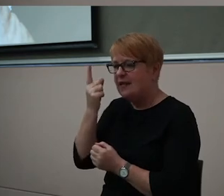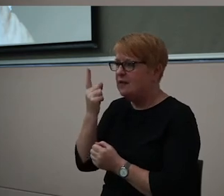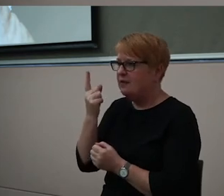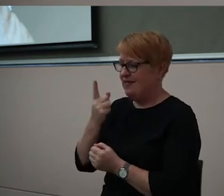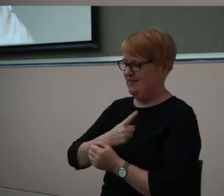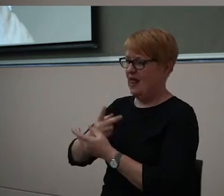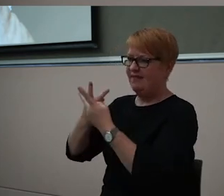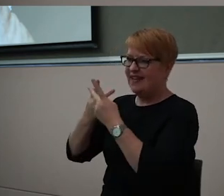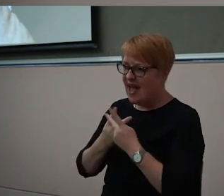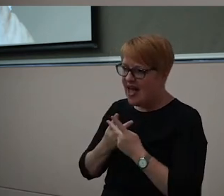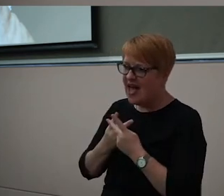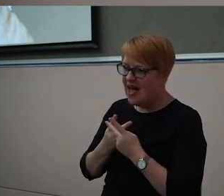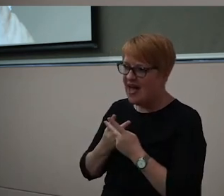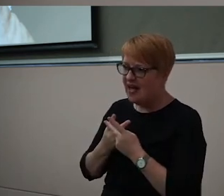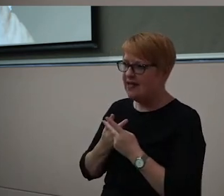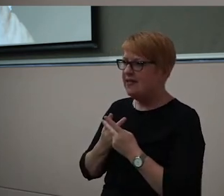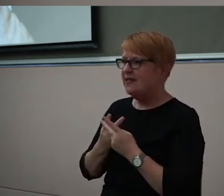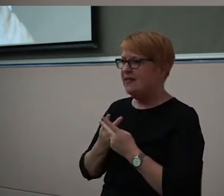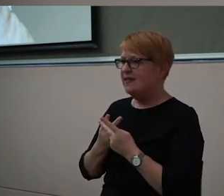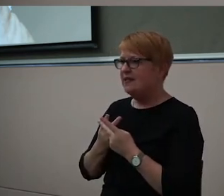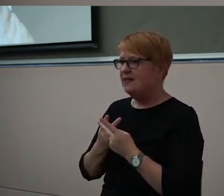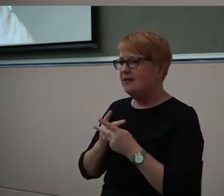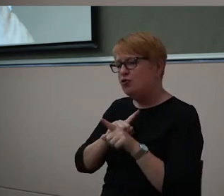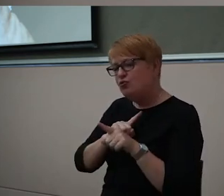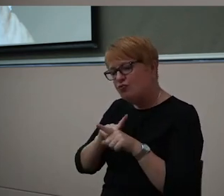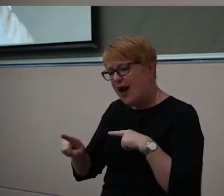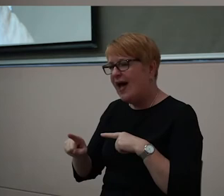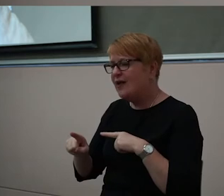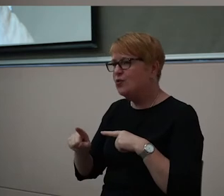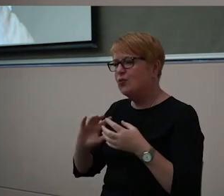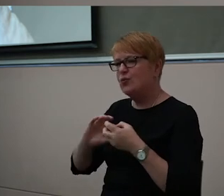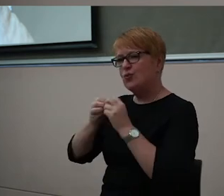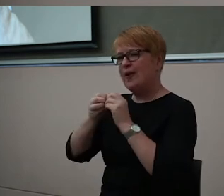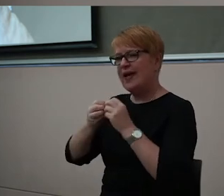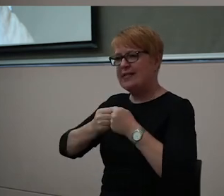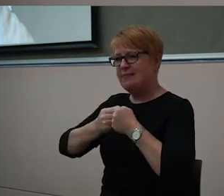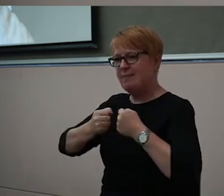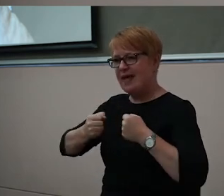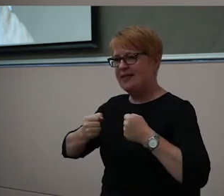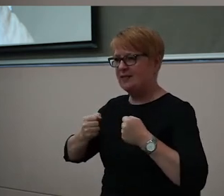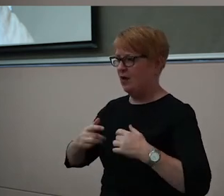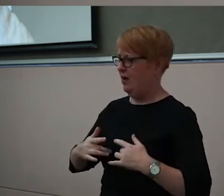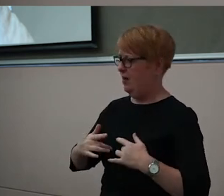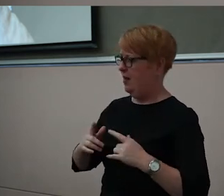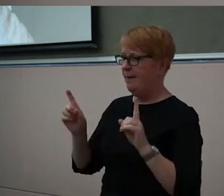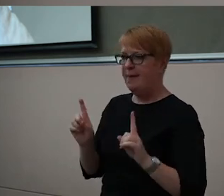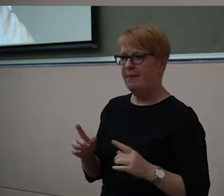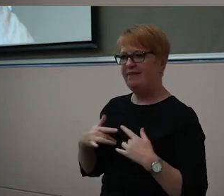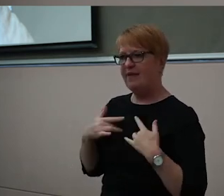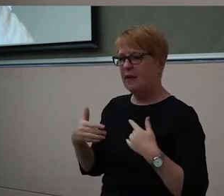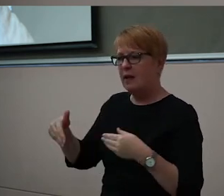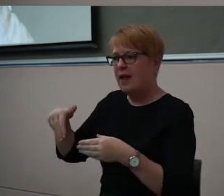when you're responsible for another, for individuals? Like there's something private and then there's public. Mm-hmm. And how